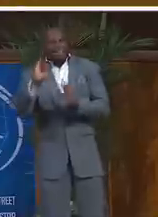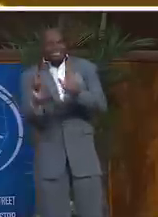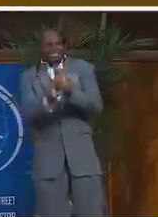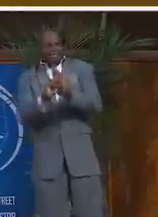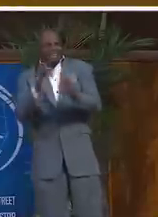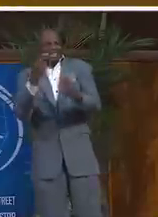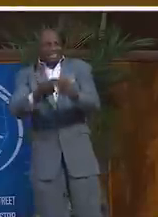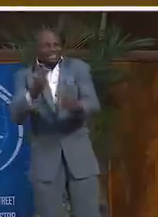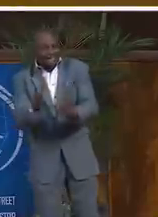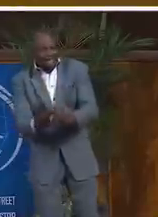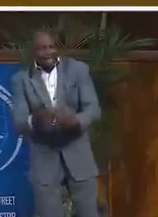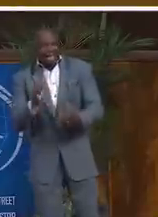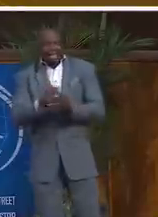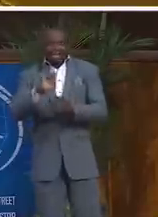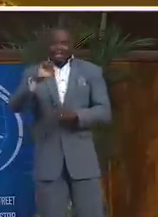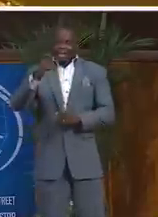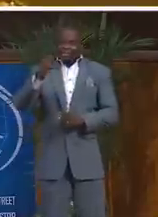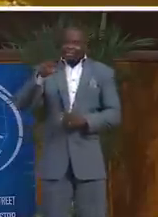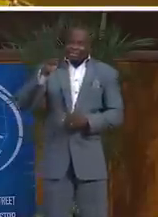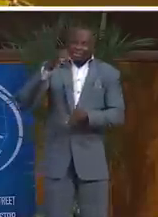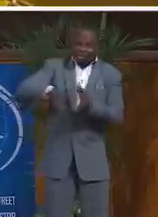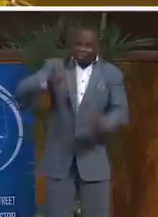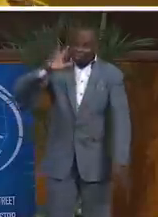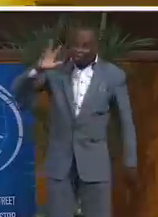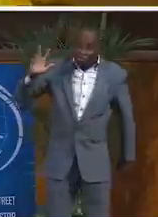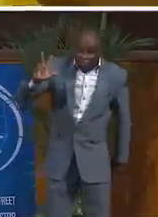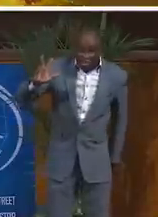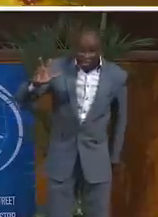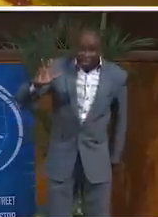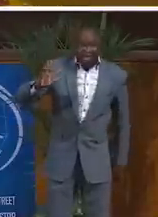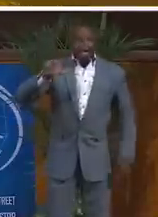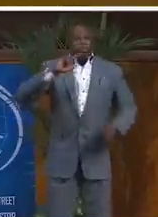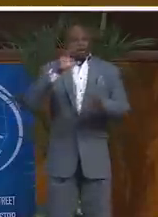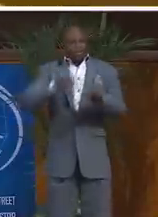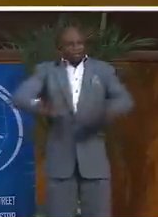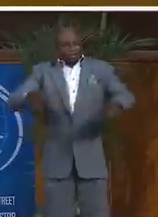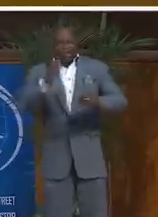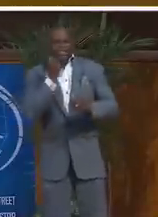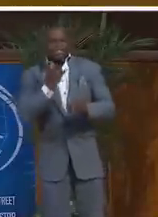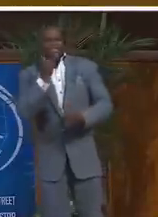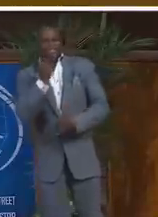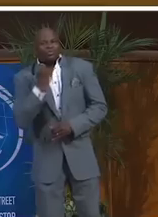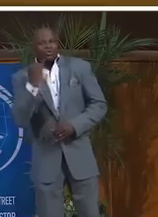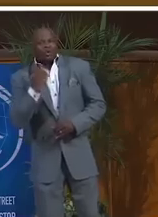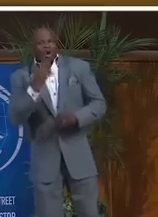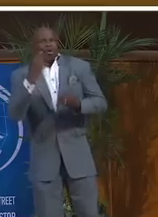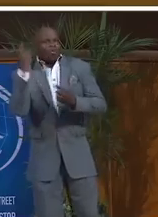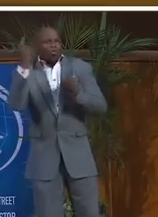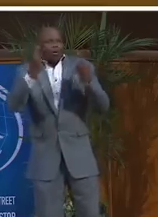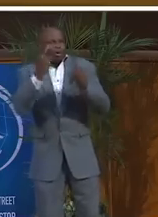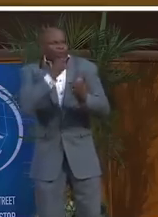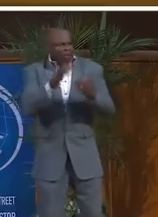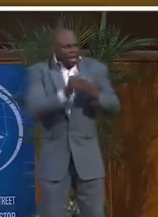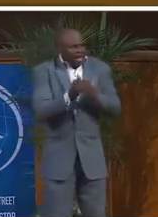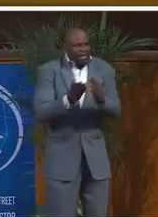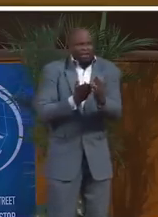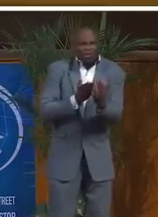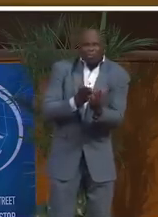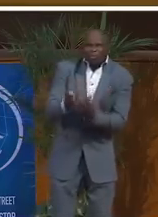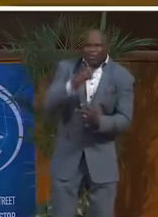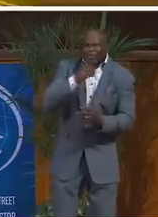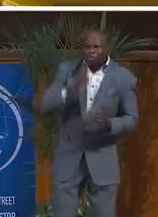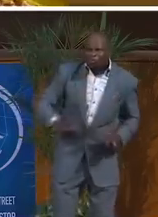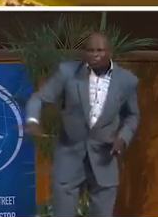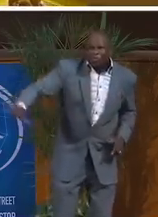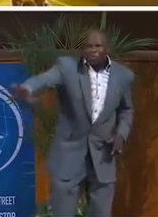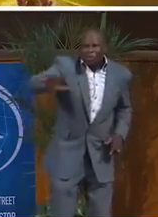identifies God's self in Exodus chapter 3. When the children of Israel are wondering who's going to lead them through the wilderness, who's